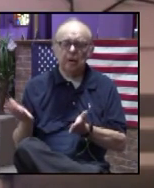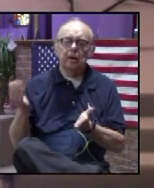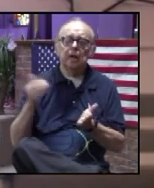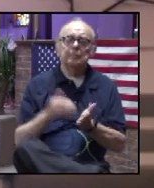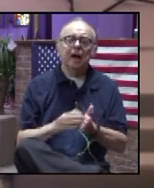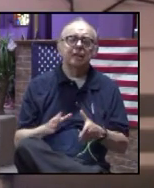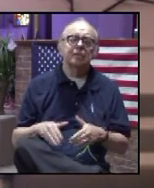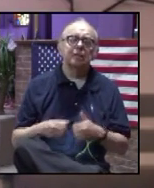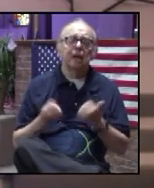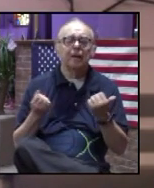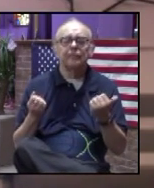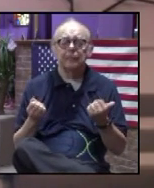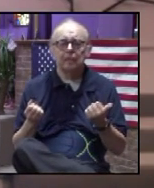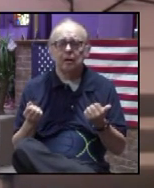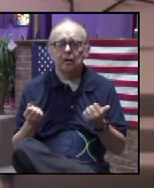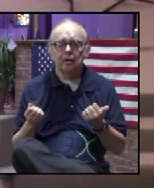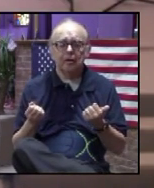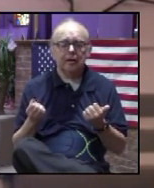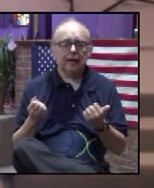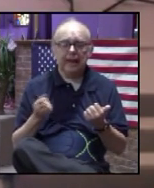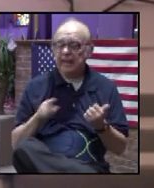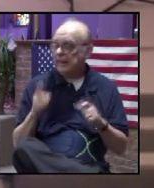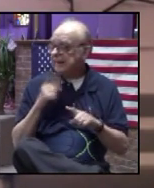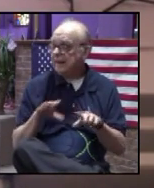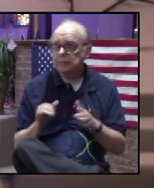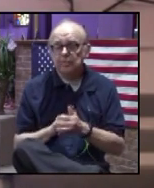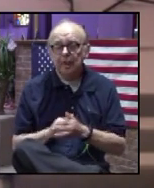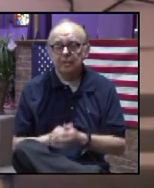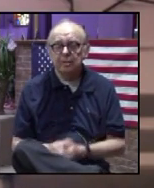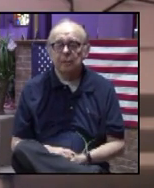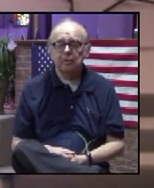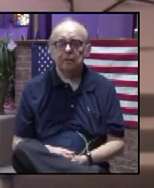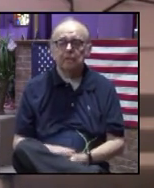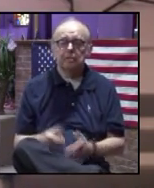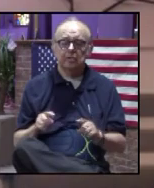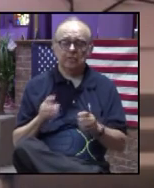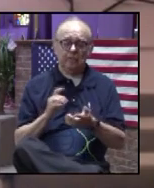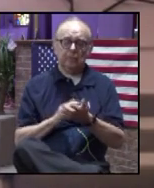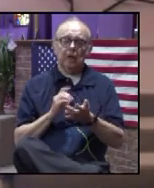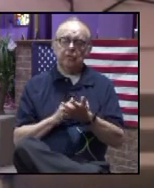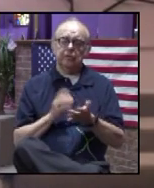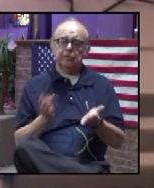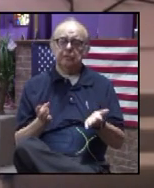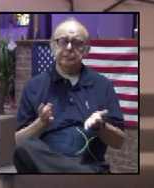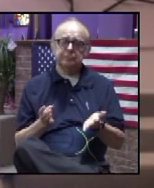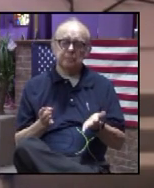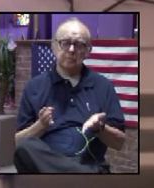life. And they couldn't. And so when the doctors,